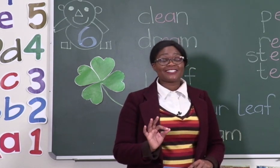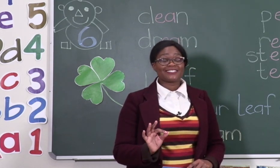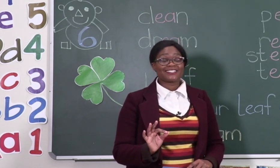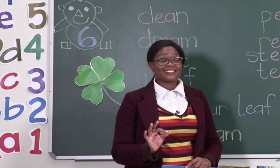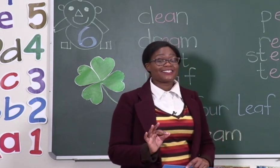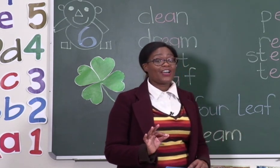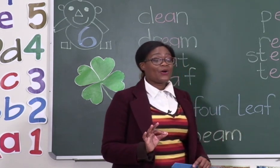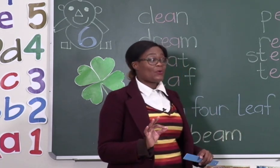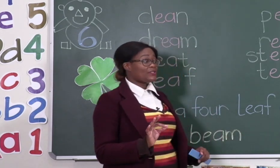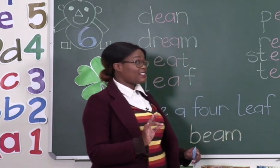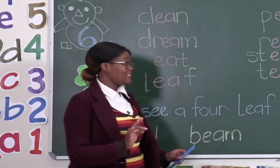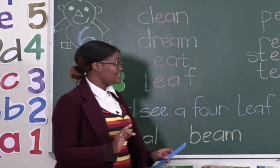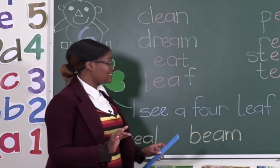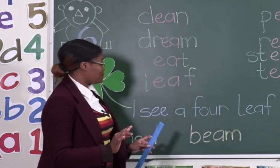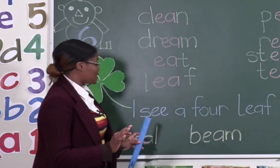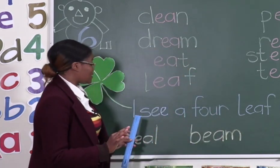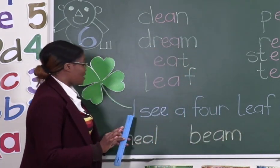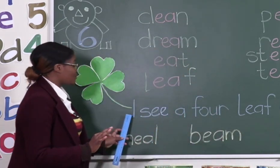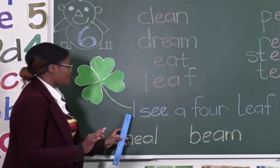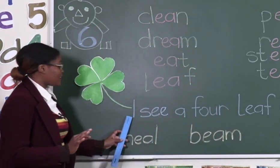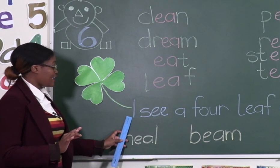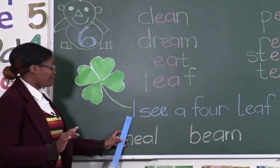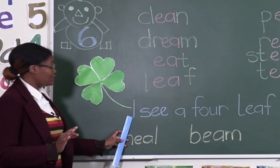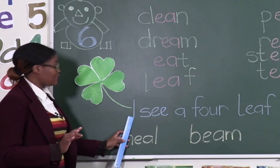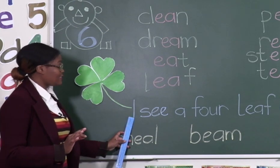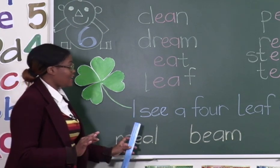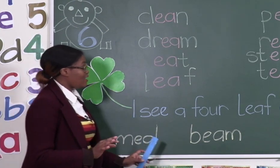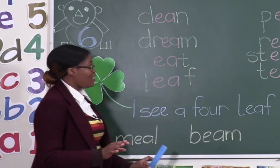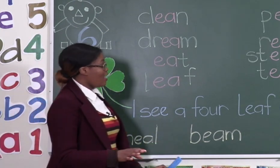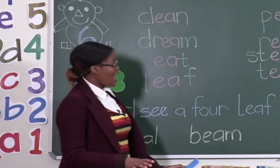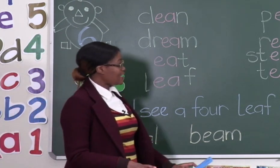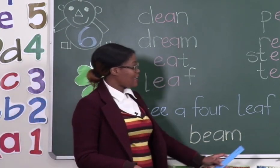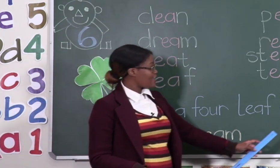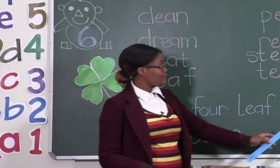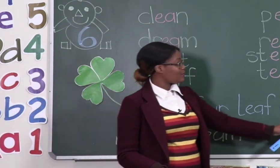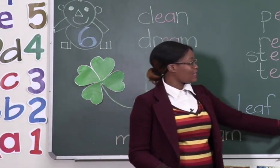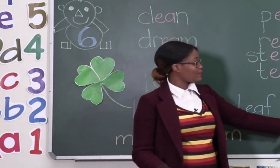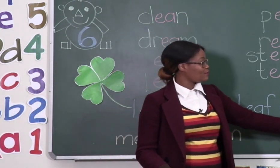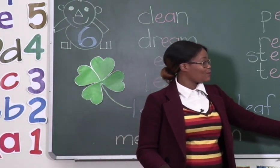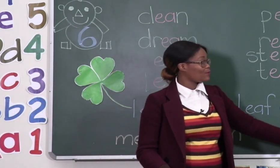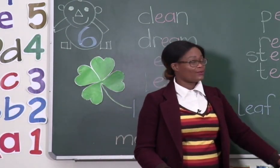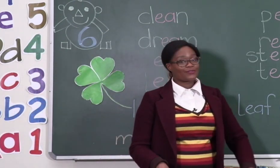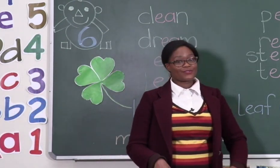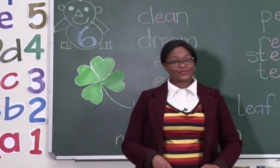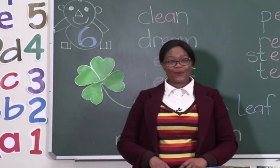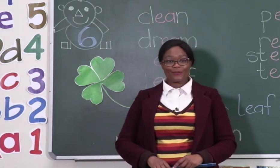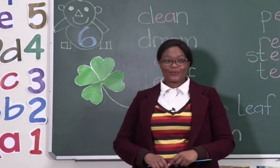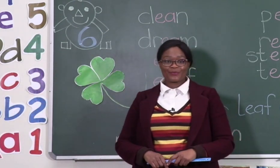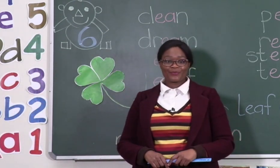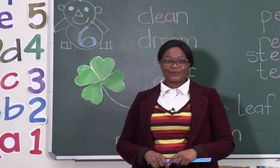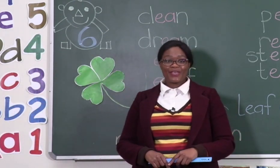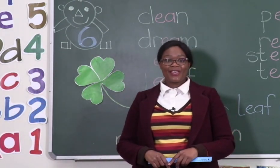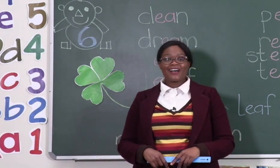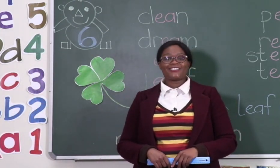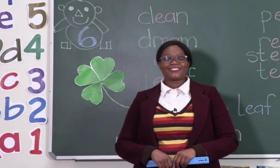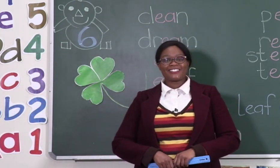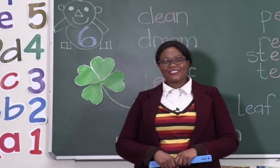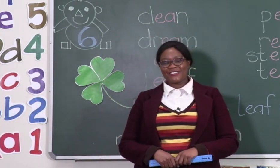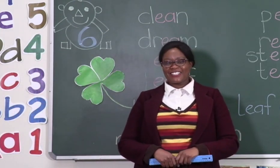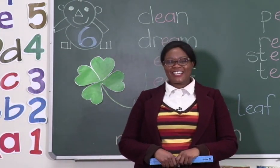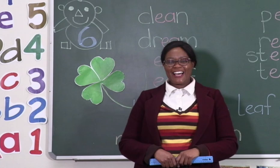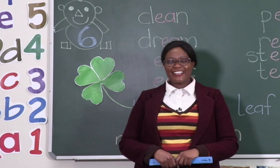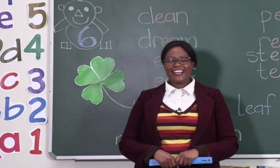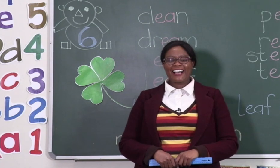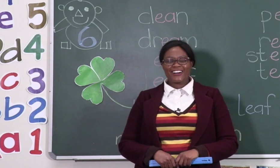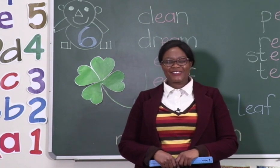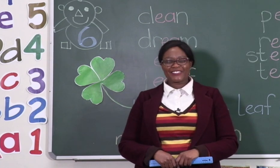your sentences. All sentences must start with a capital letter and end with a full stop. I'll see